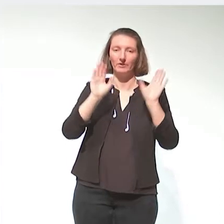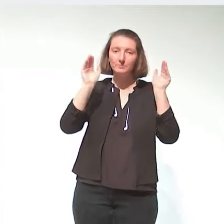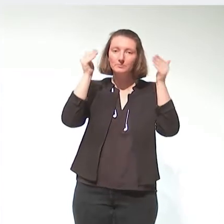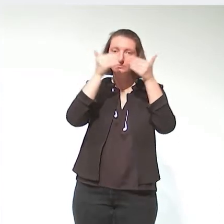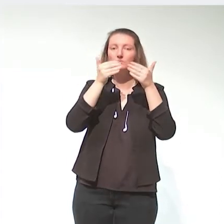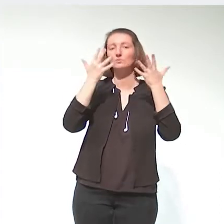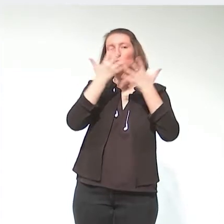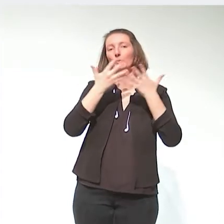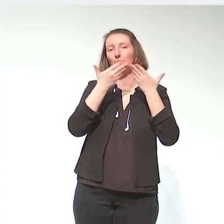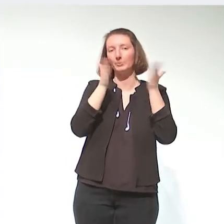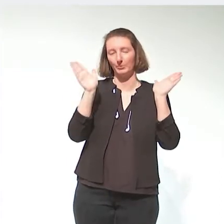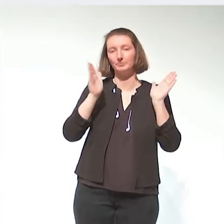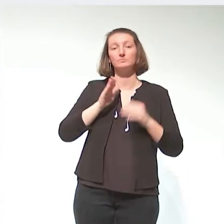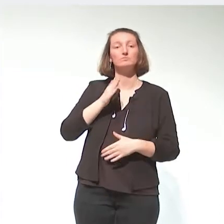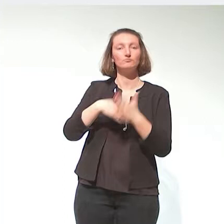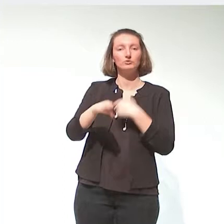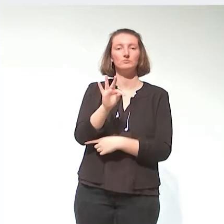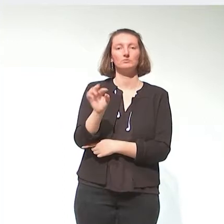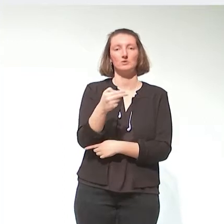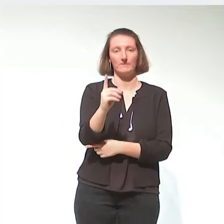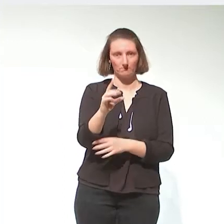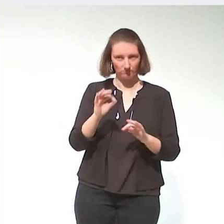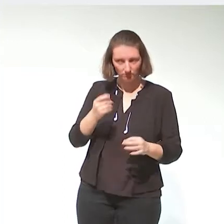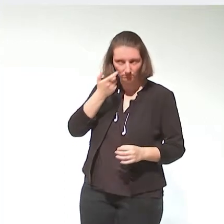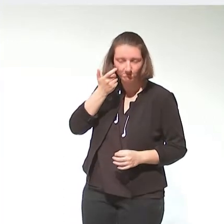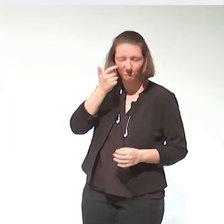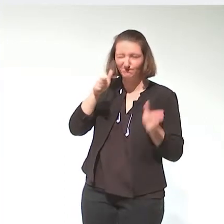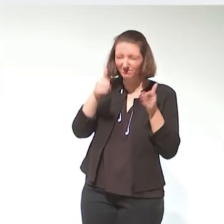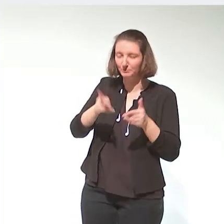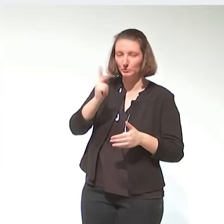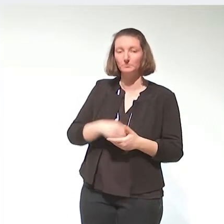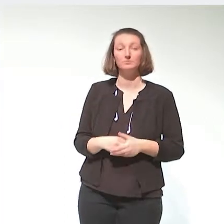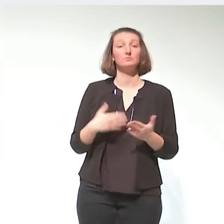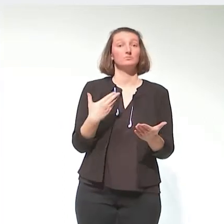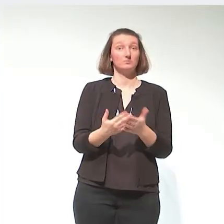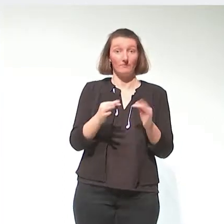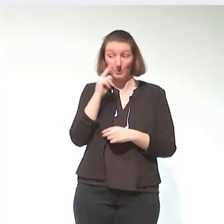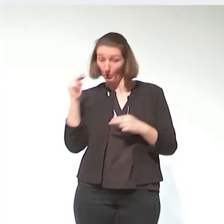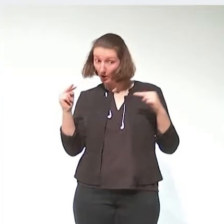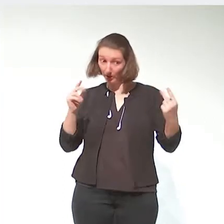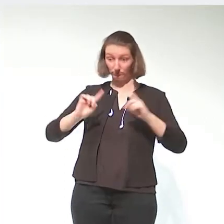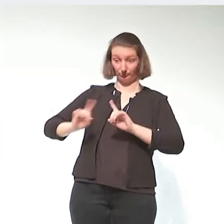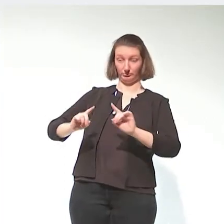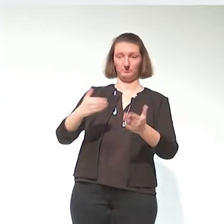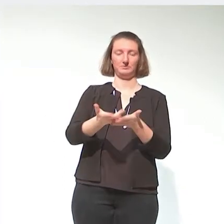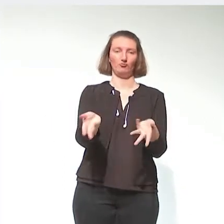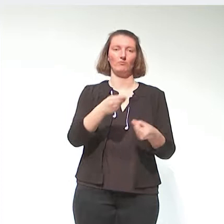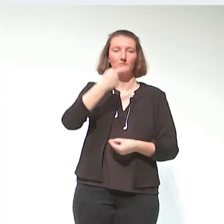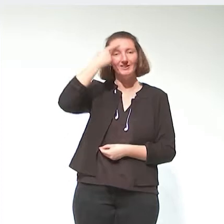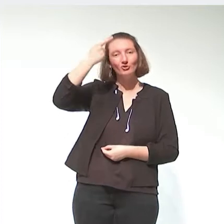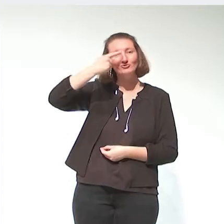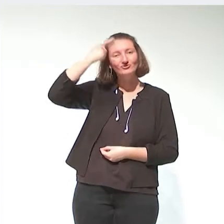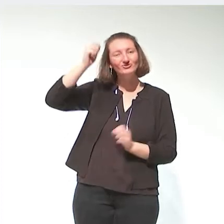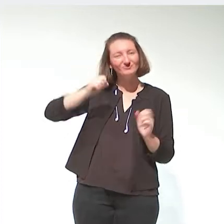on research on ASD, autism spectrum disorders. That'll be our focus during lunch. It is